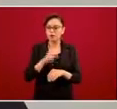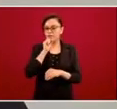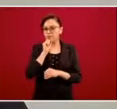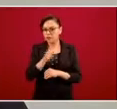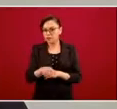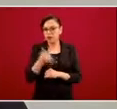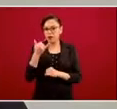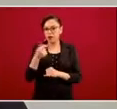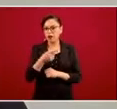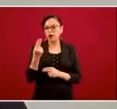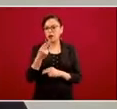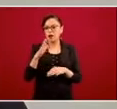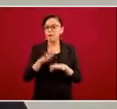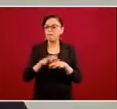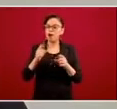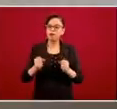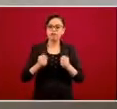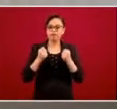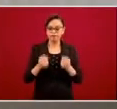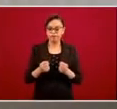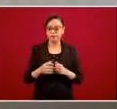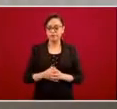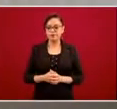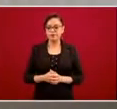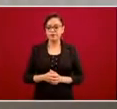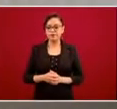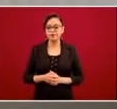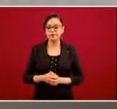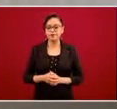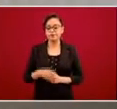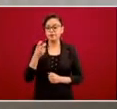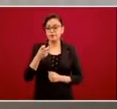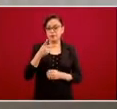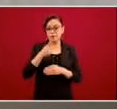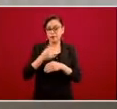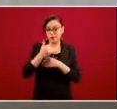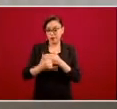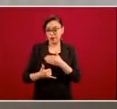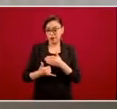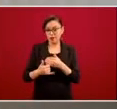administer, the value of transparency, the value of responsibility.